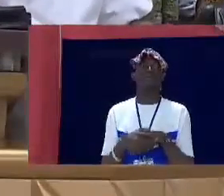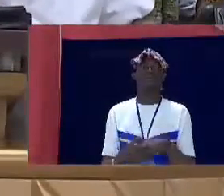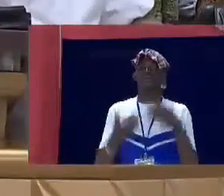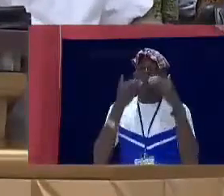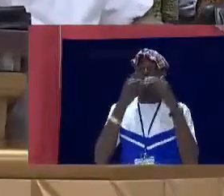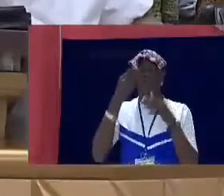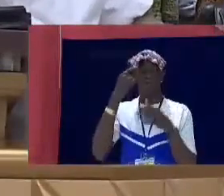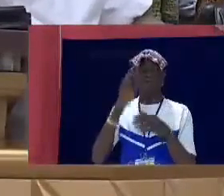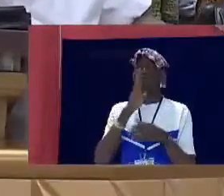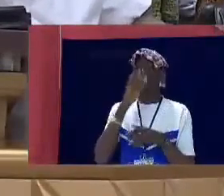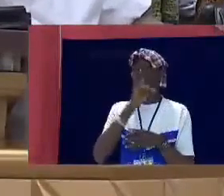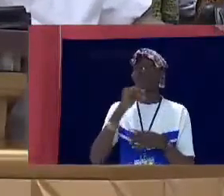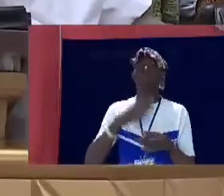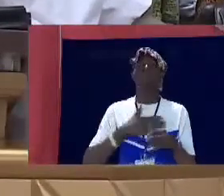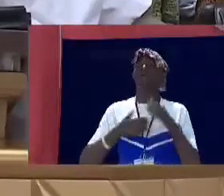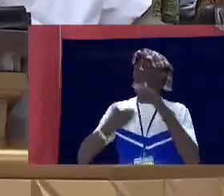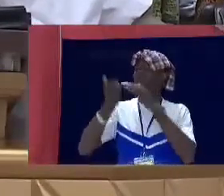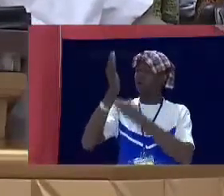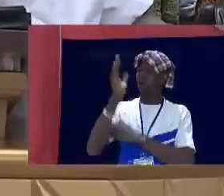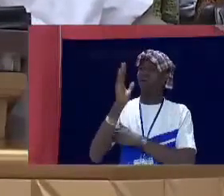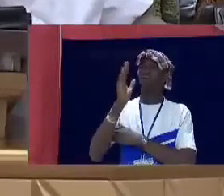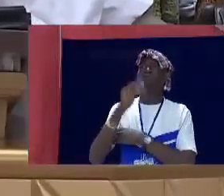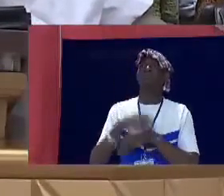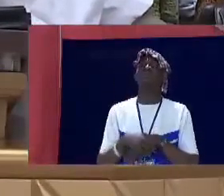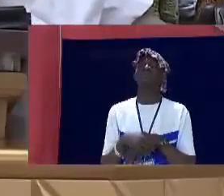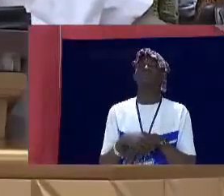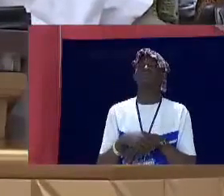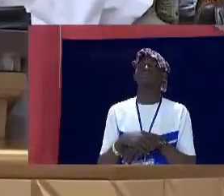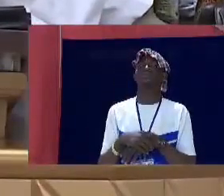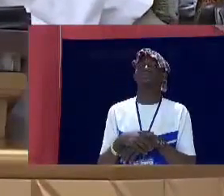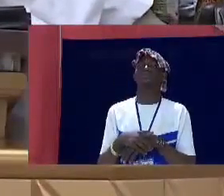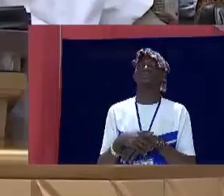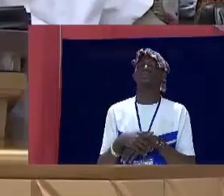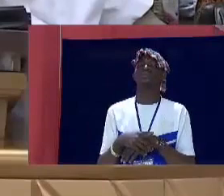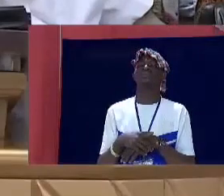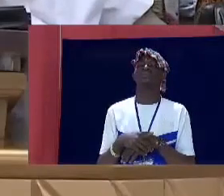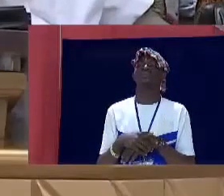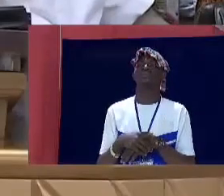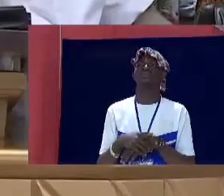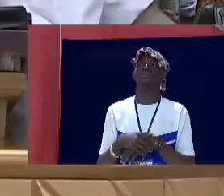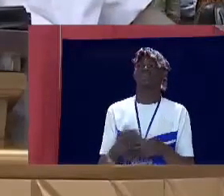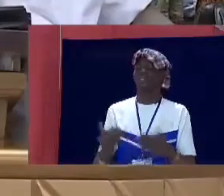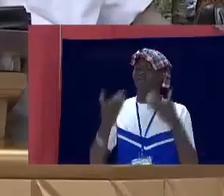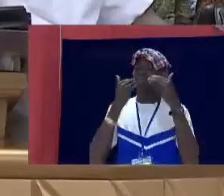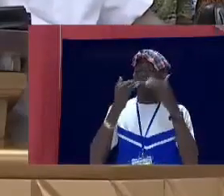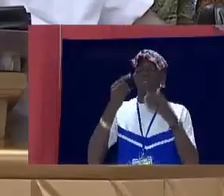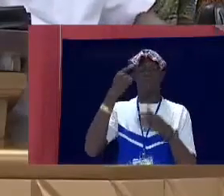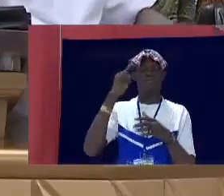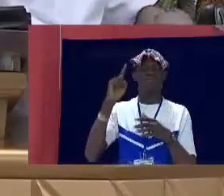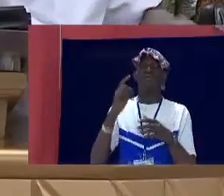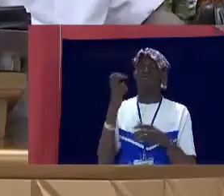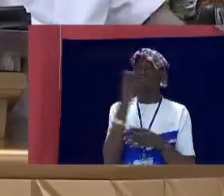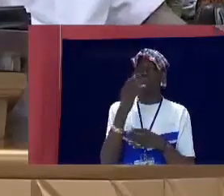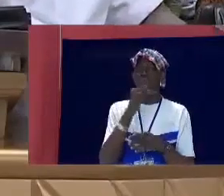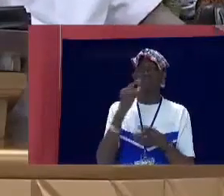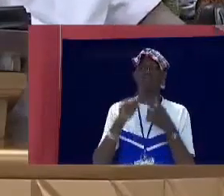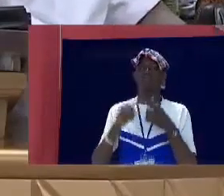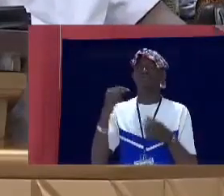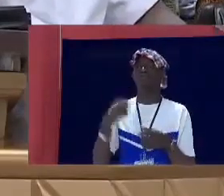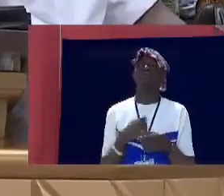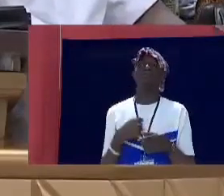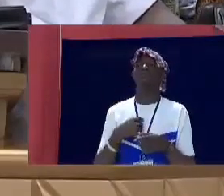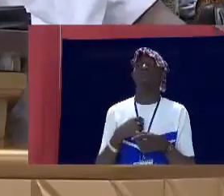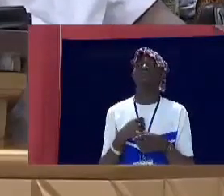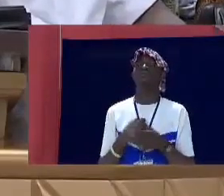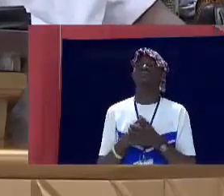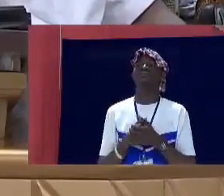you for being my God. Adupe pe e je Olorun mi. Thank you for speaking to me. Adupe pe e n ba